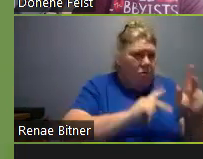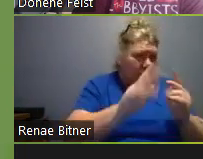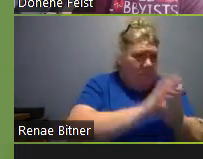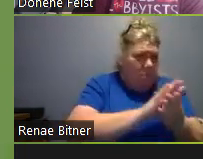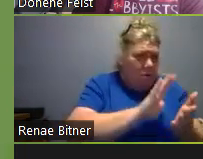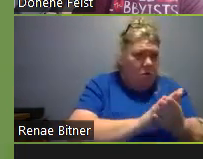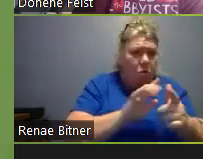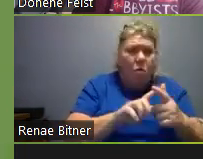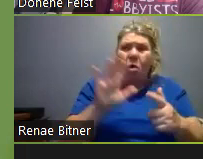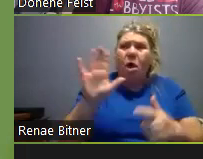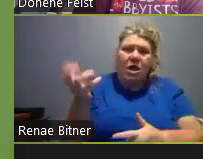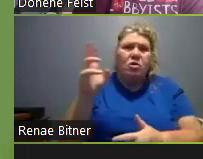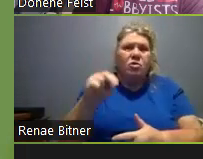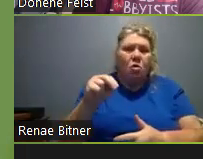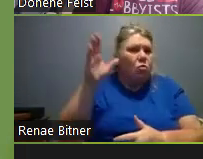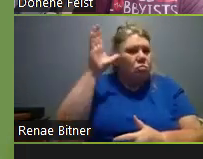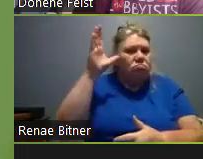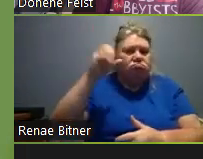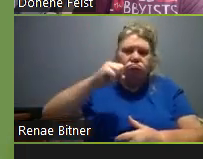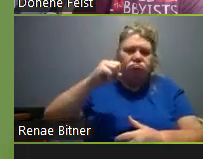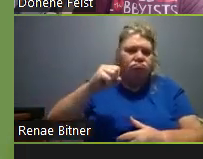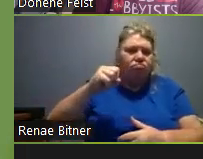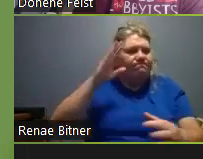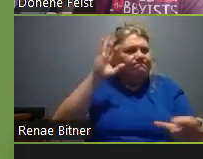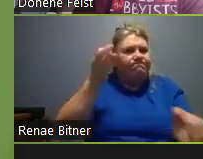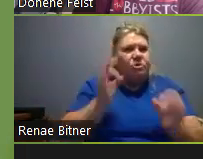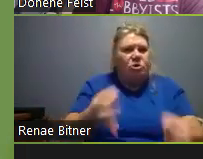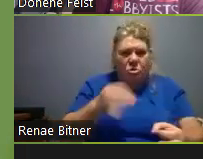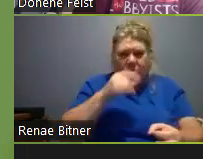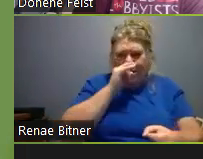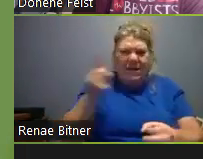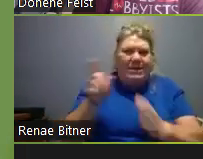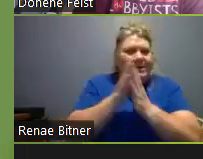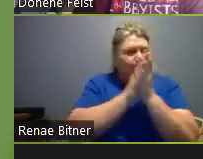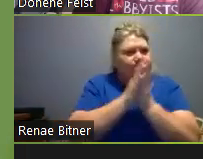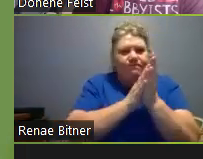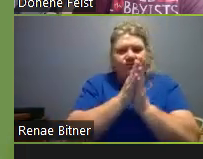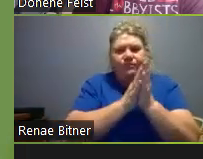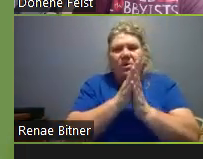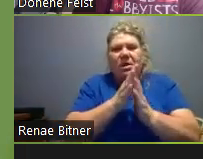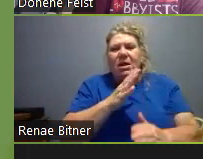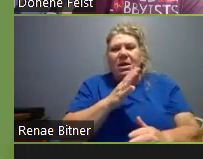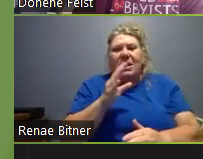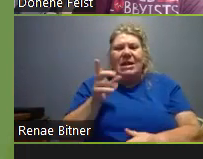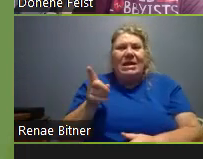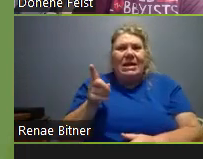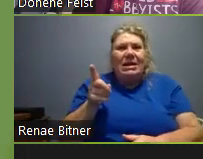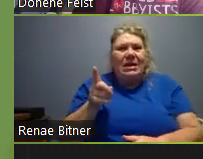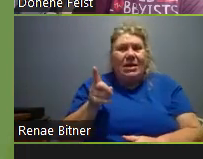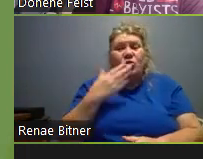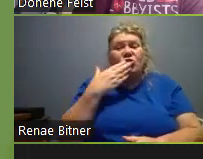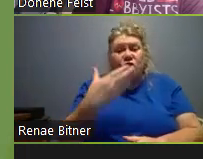own resilience. That he was one of the most resilient kids that I've ever met, and was pretty good